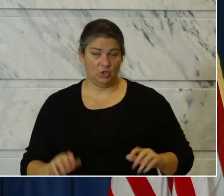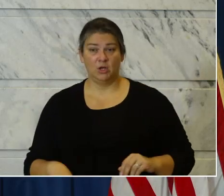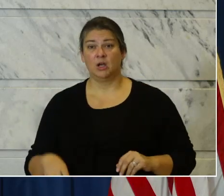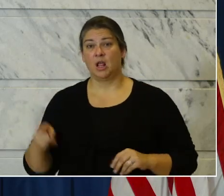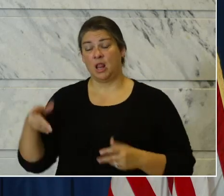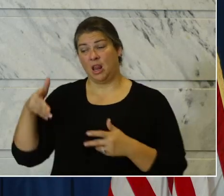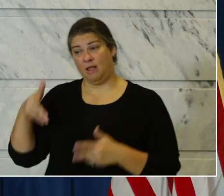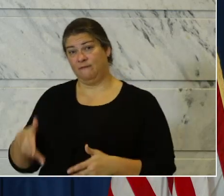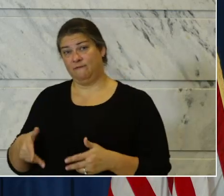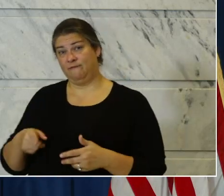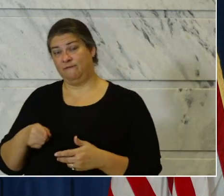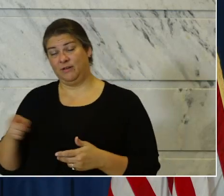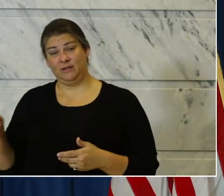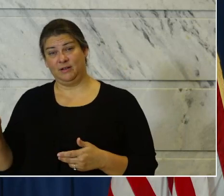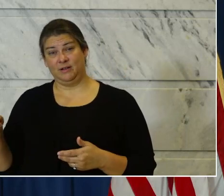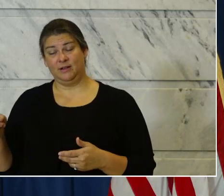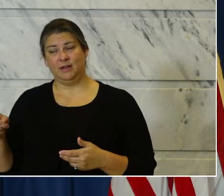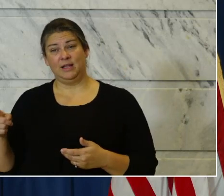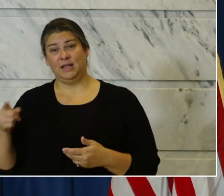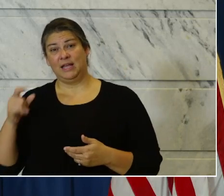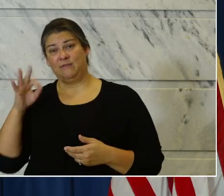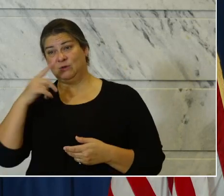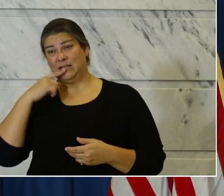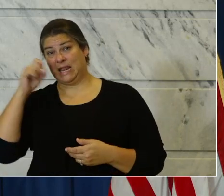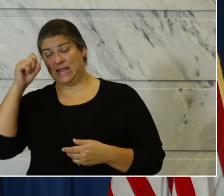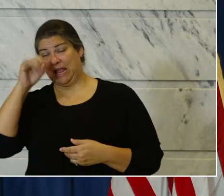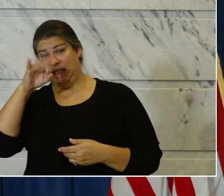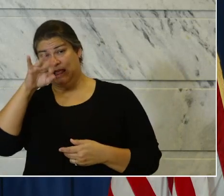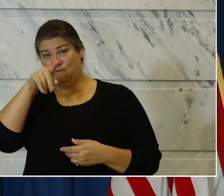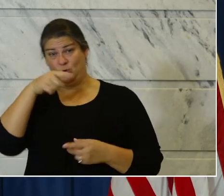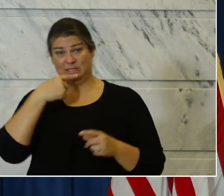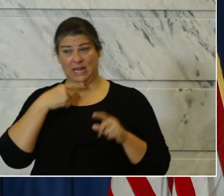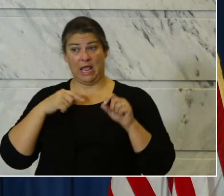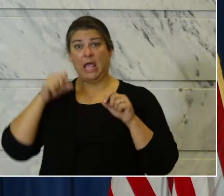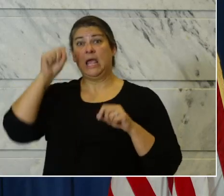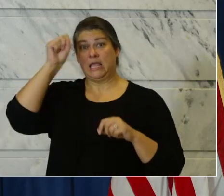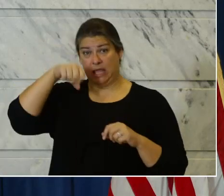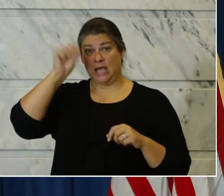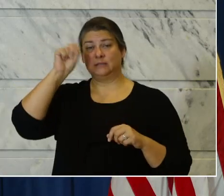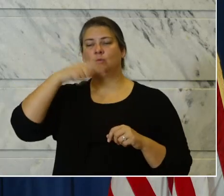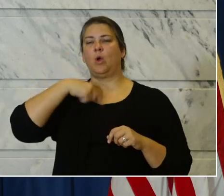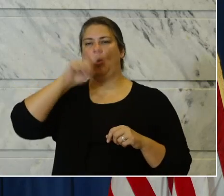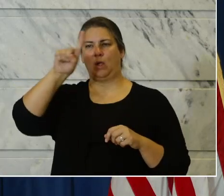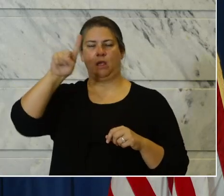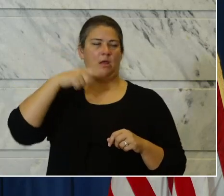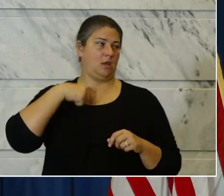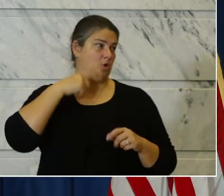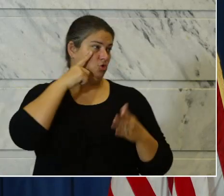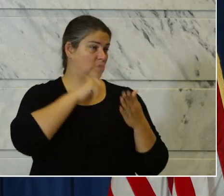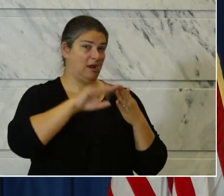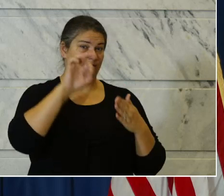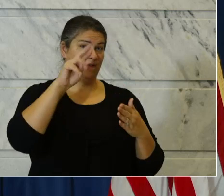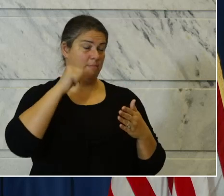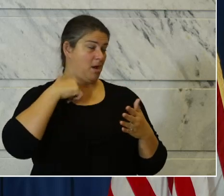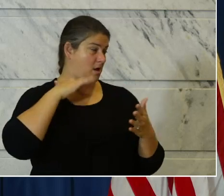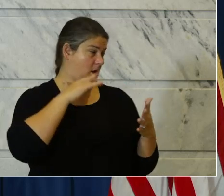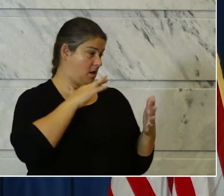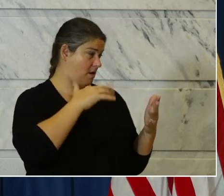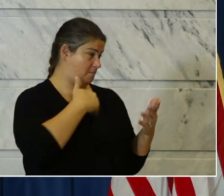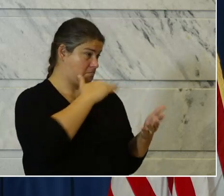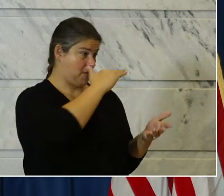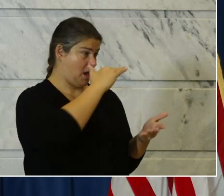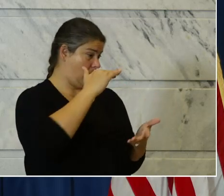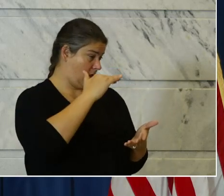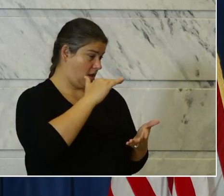said yes, we have to check in a couple of weeks, make sure that we have all the money we need from FEMA, and then we'll pay those claims out